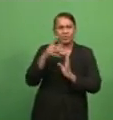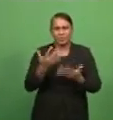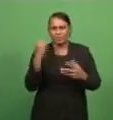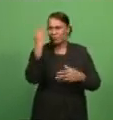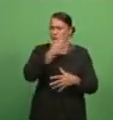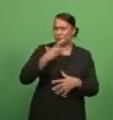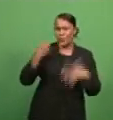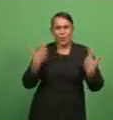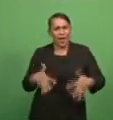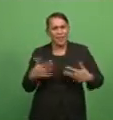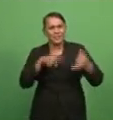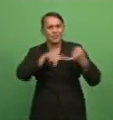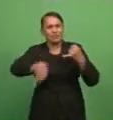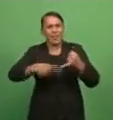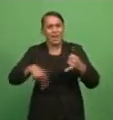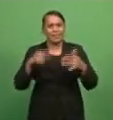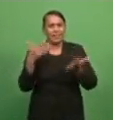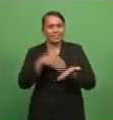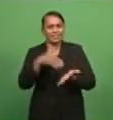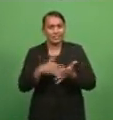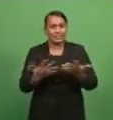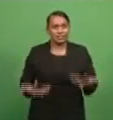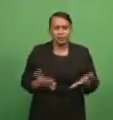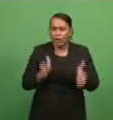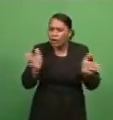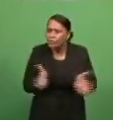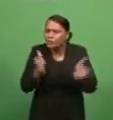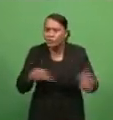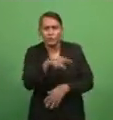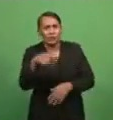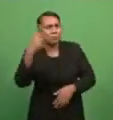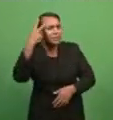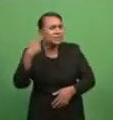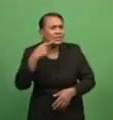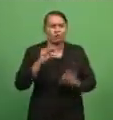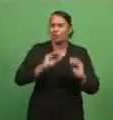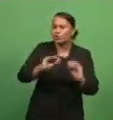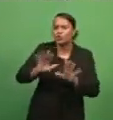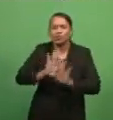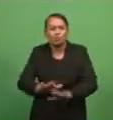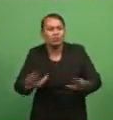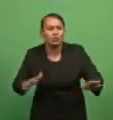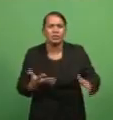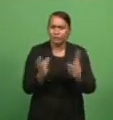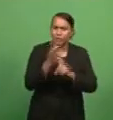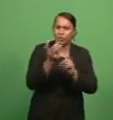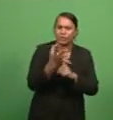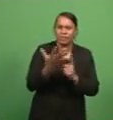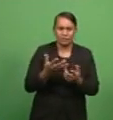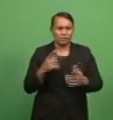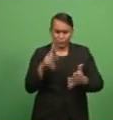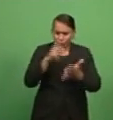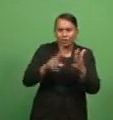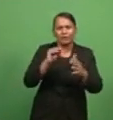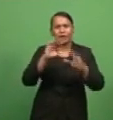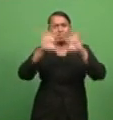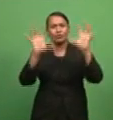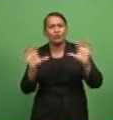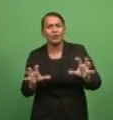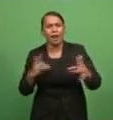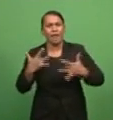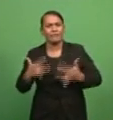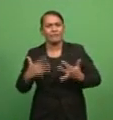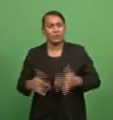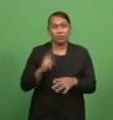urged parents to educate their children about the importance of planting trees. So what we're doing is we are